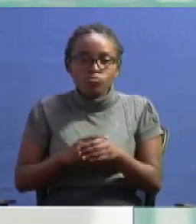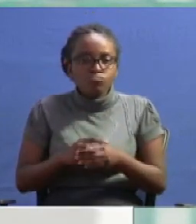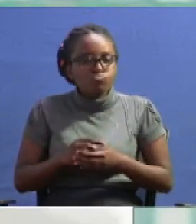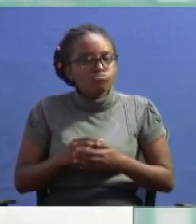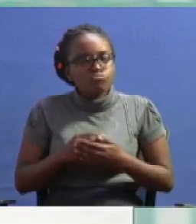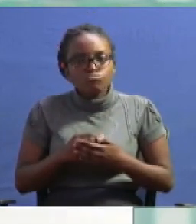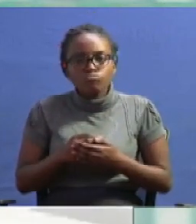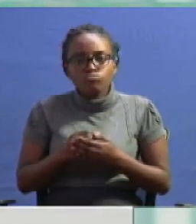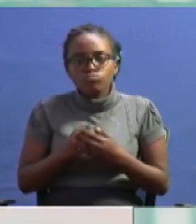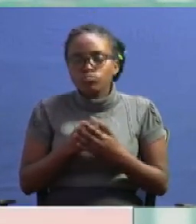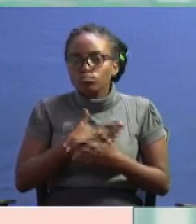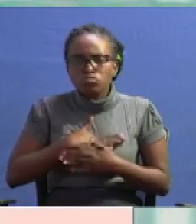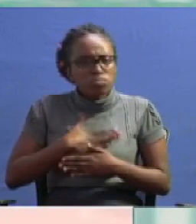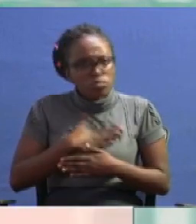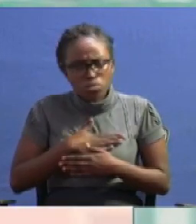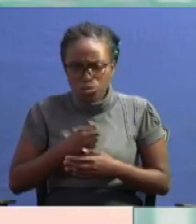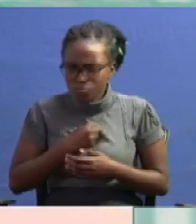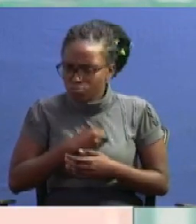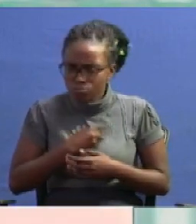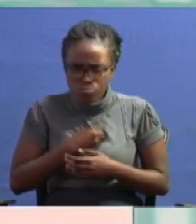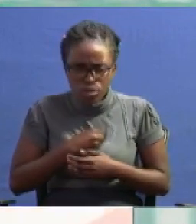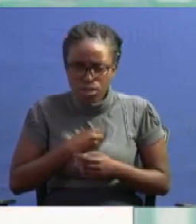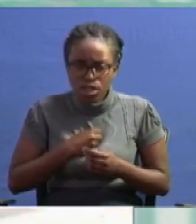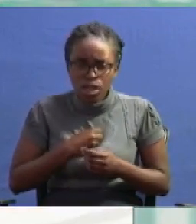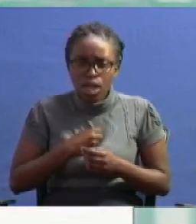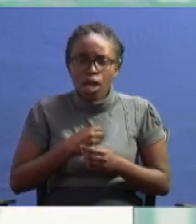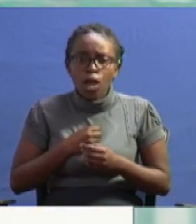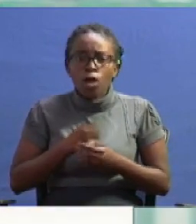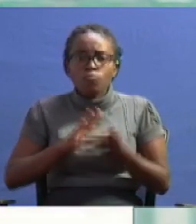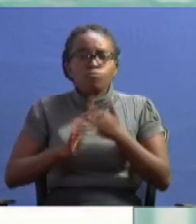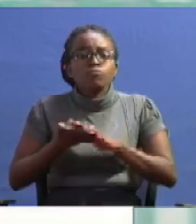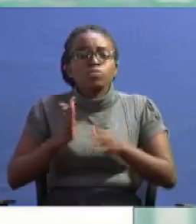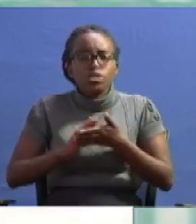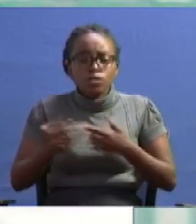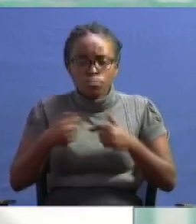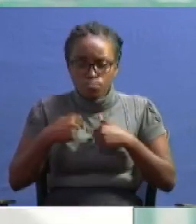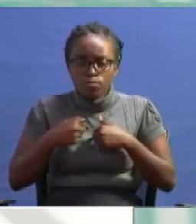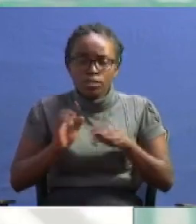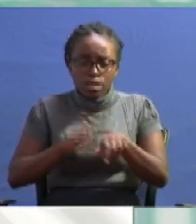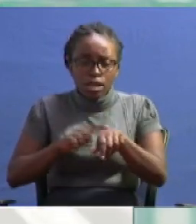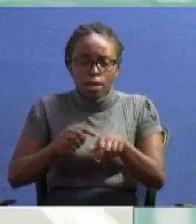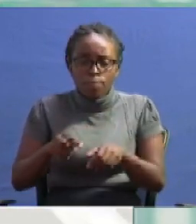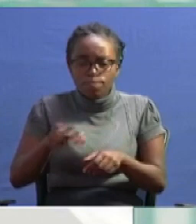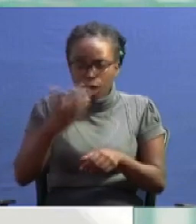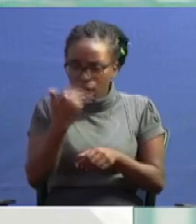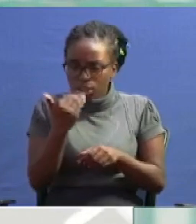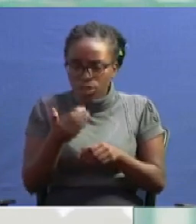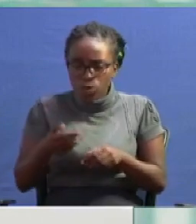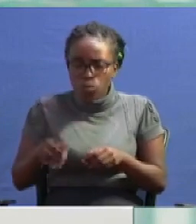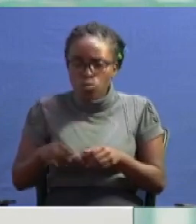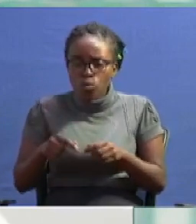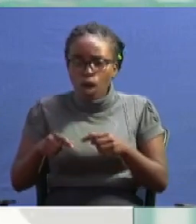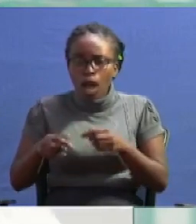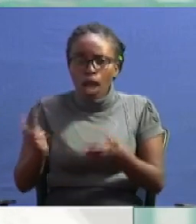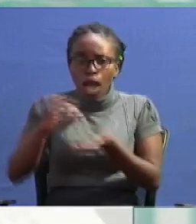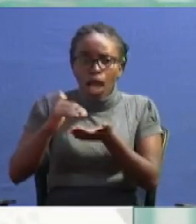go back to Uhuru Kenyatta, get his forgiveness, the people who feel offended by Gachagua for maybe going against Uhuru Kenyatta will say,